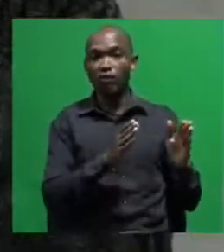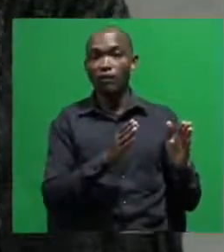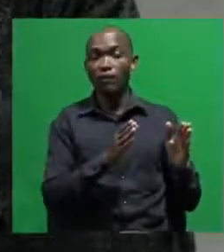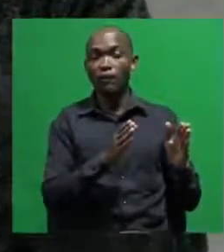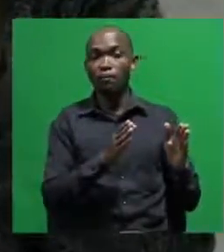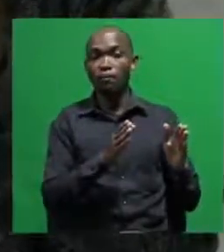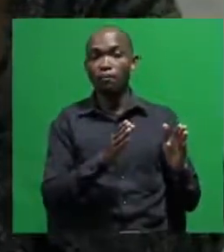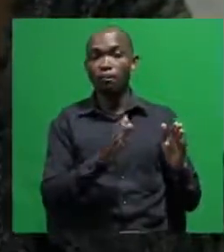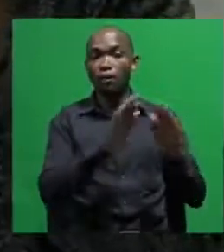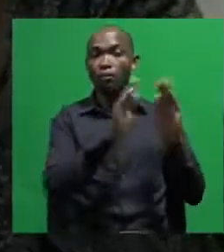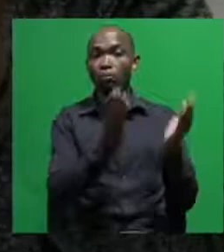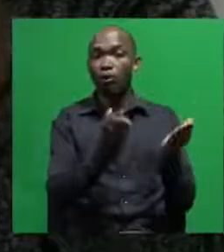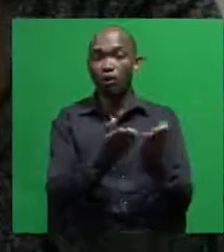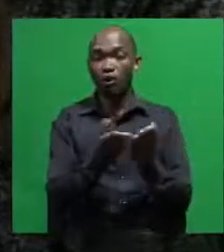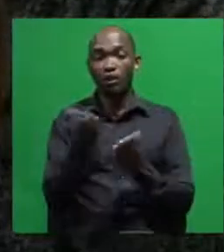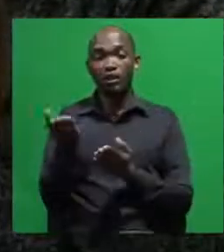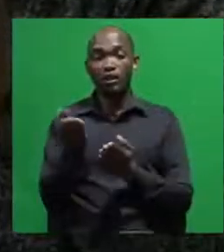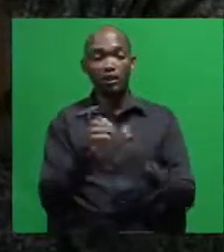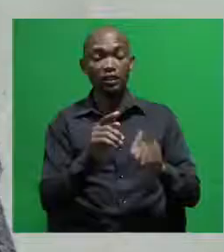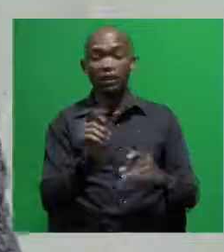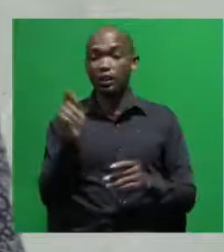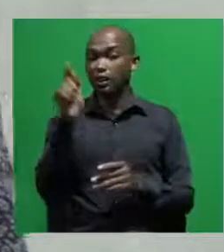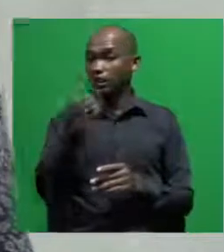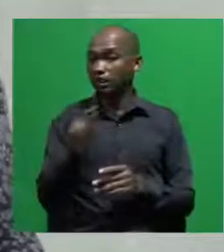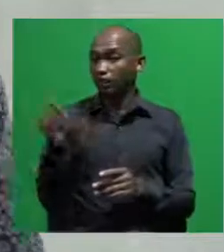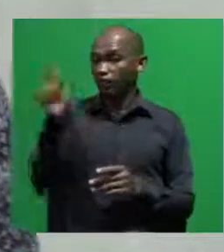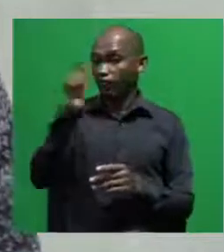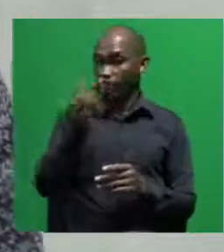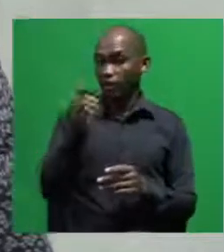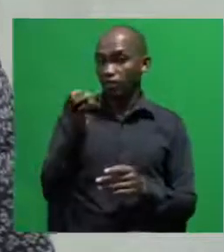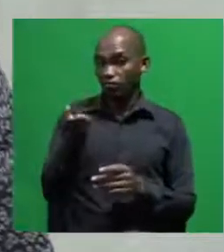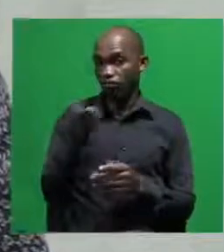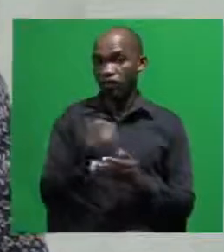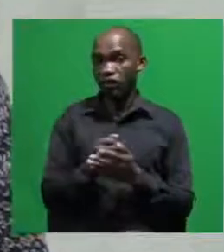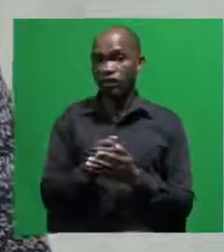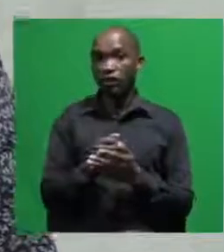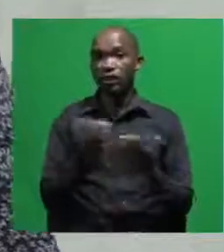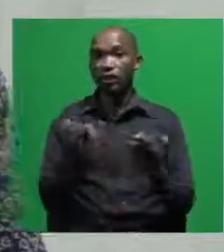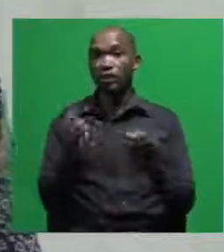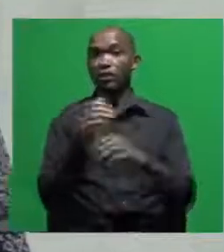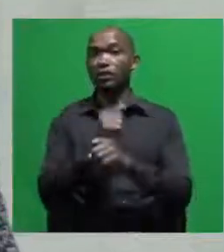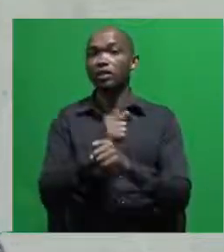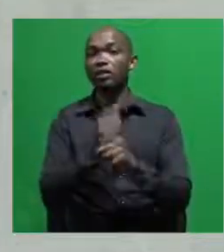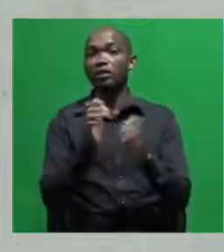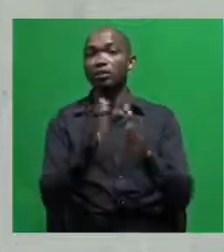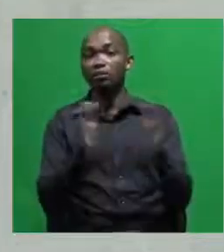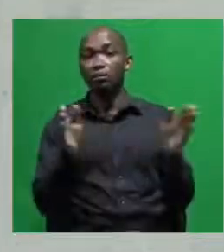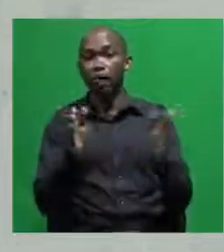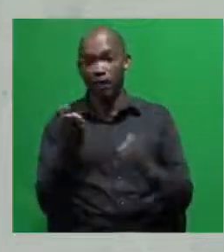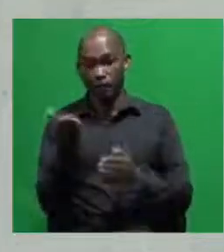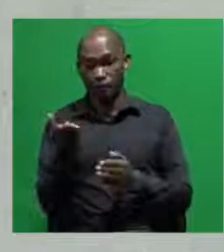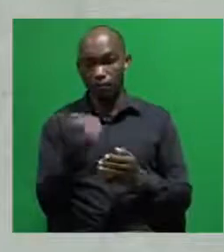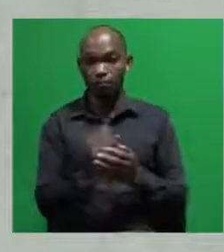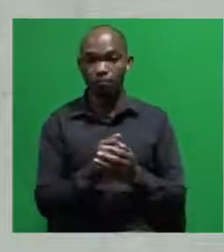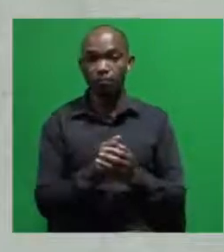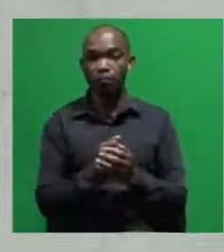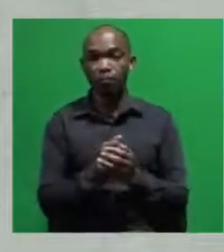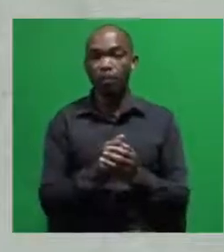this one, this is the sphere. So we have the amount of the space occupied by this